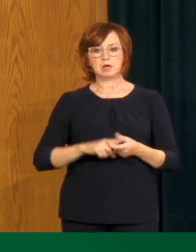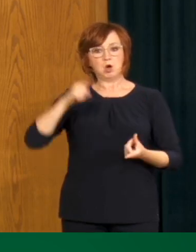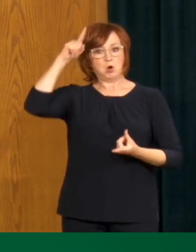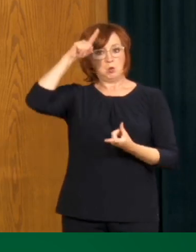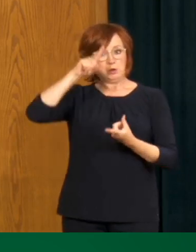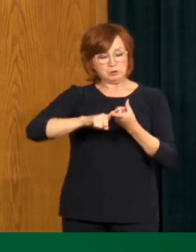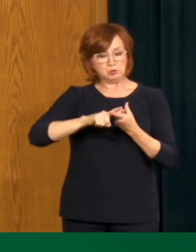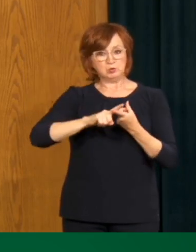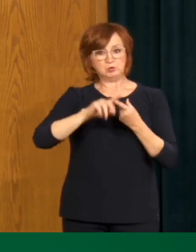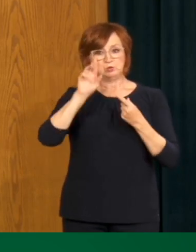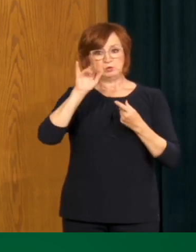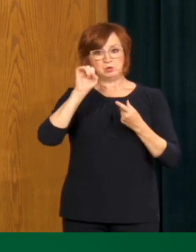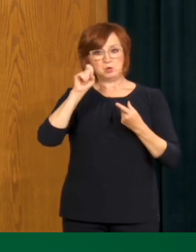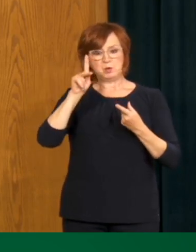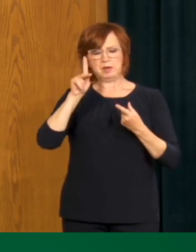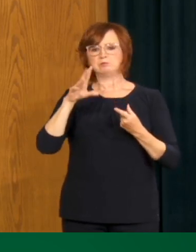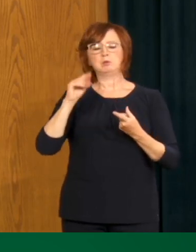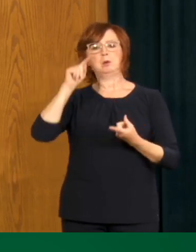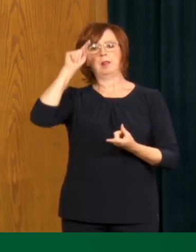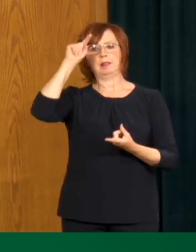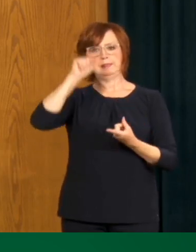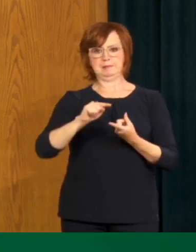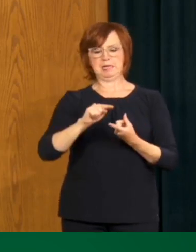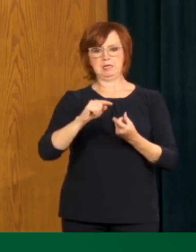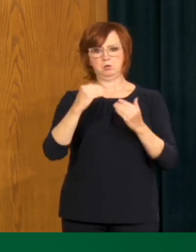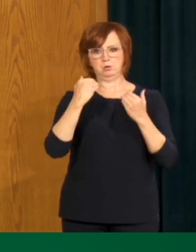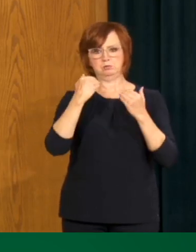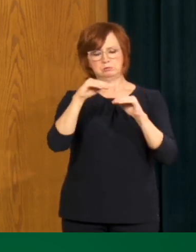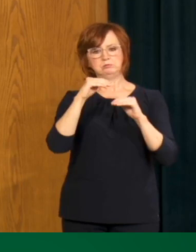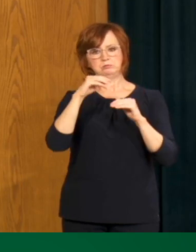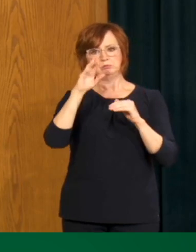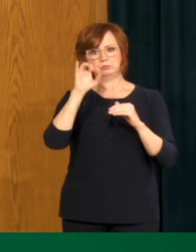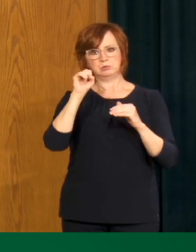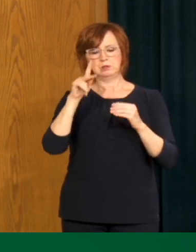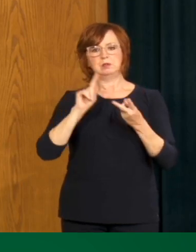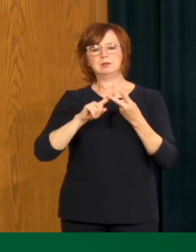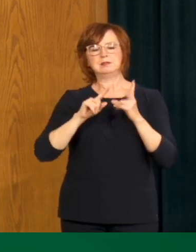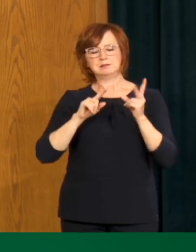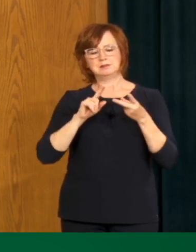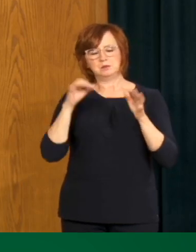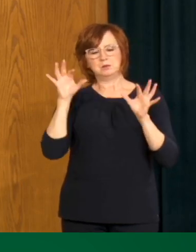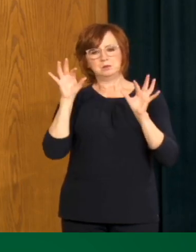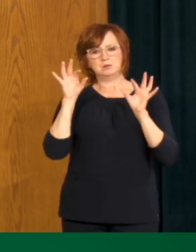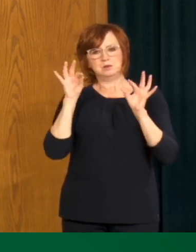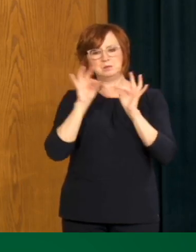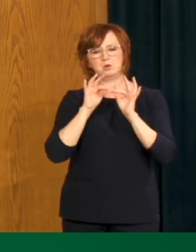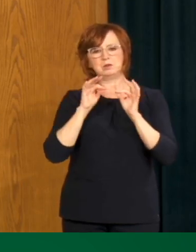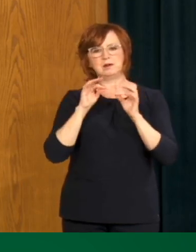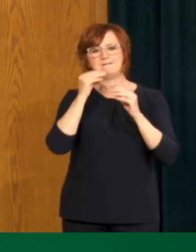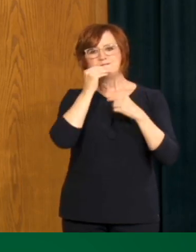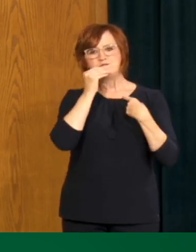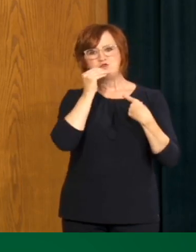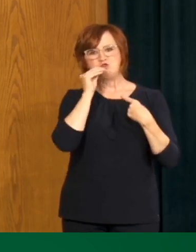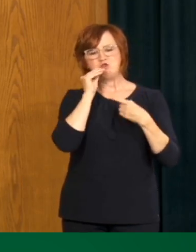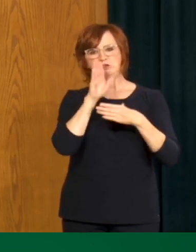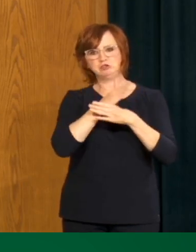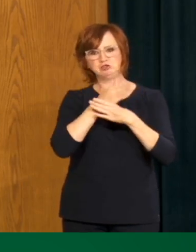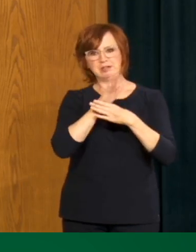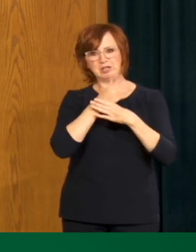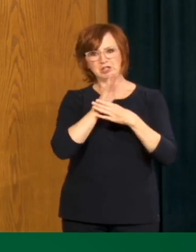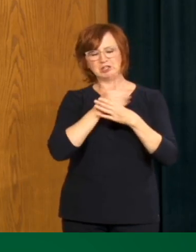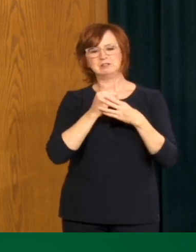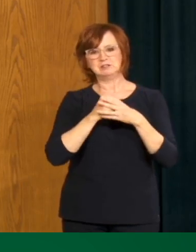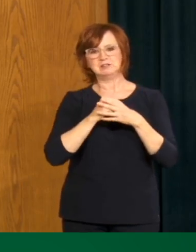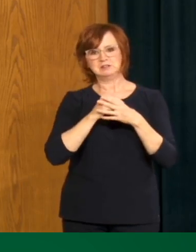food to be served or any other items to be handed back and forth. But certainly with 30 indoor-outdoor gatherings, if food is to be served,